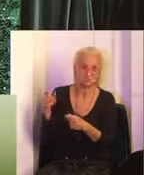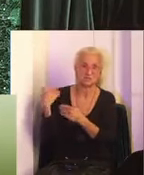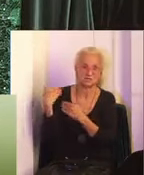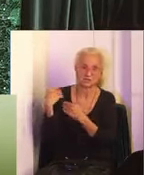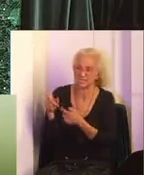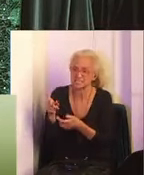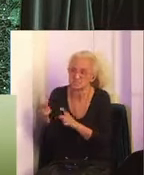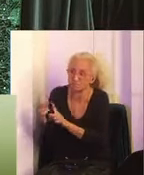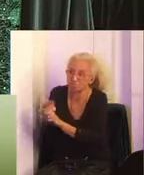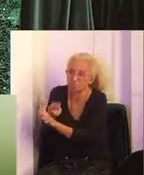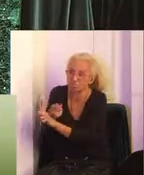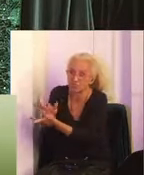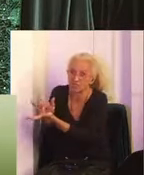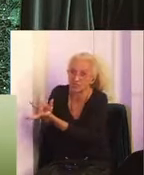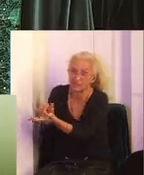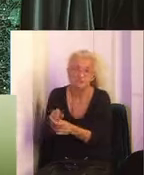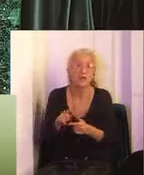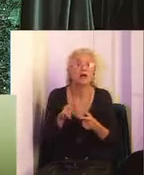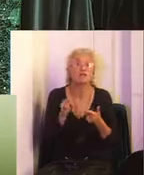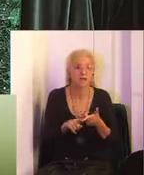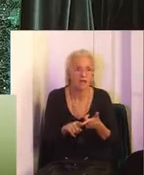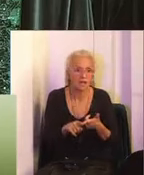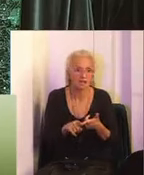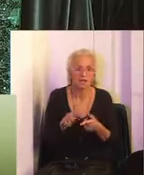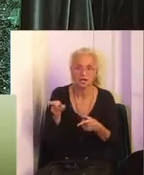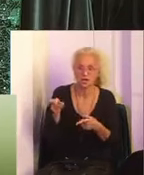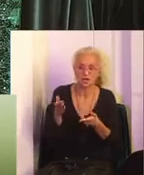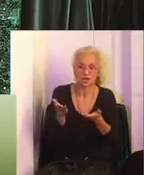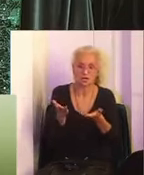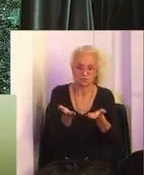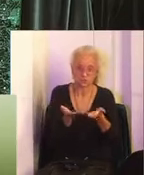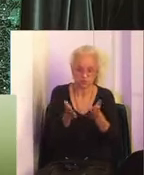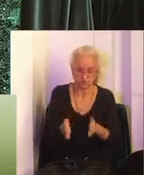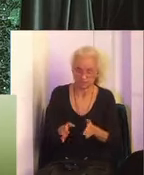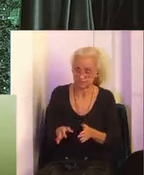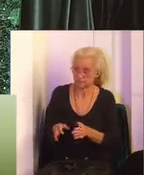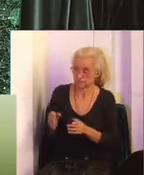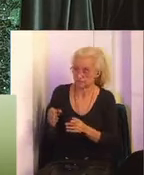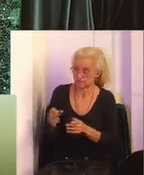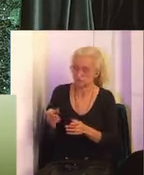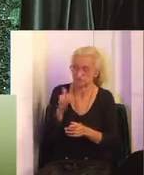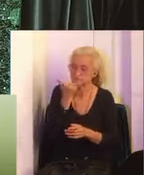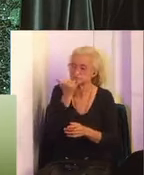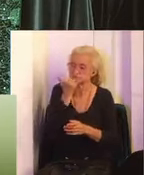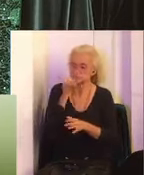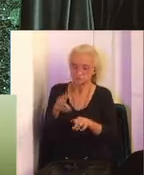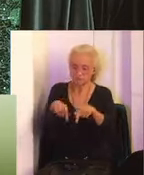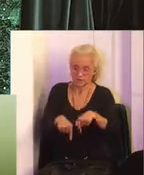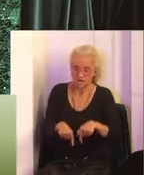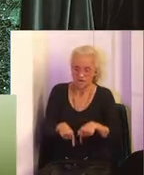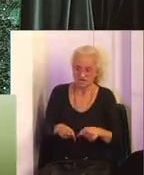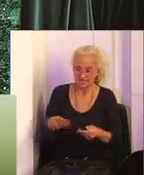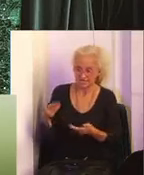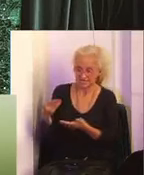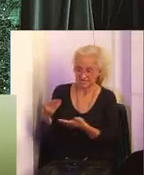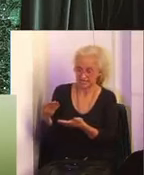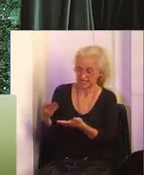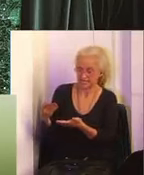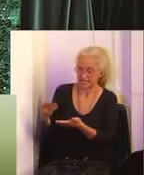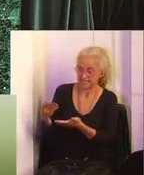to. And then the servant finds out, the asset manager finds out what